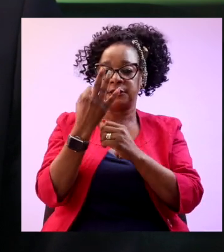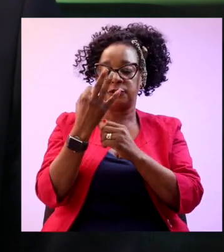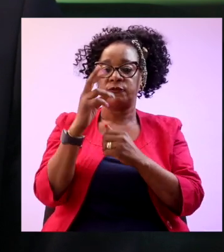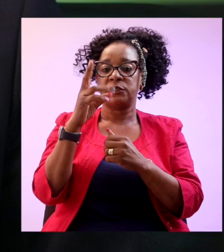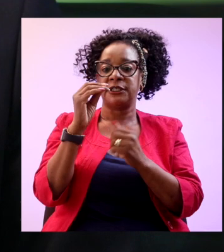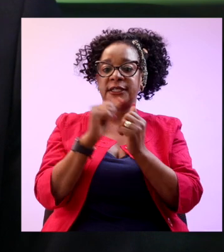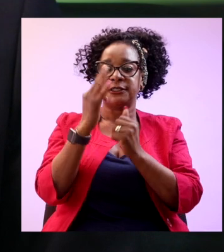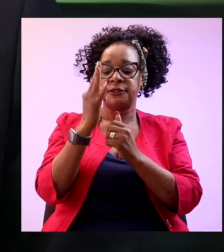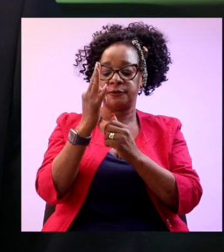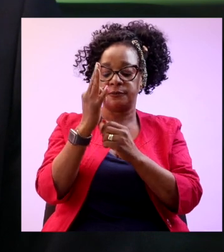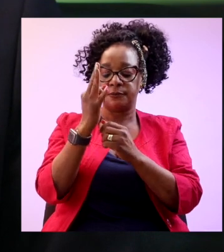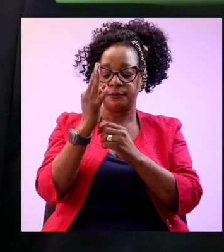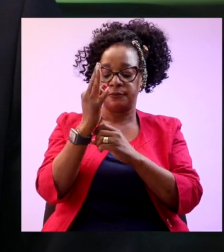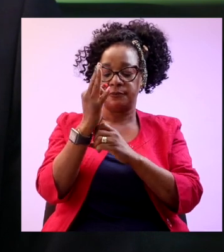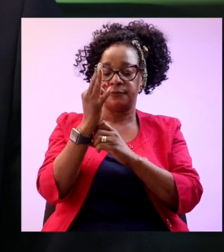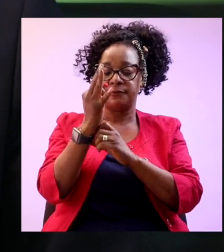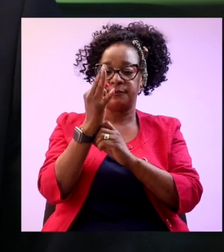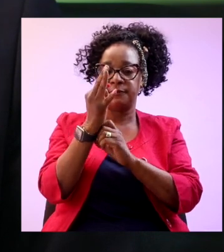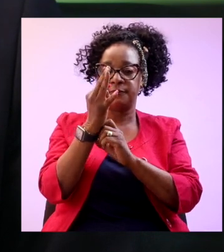13 of 2013.